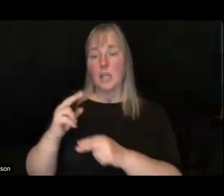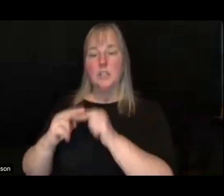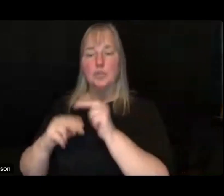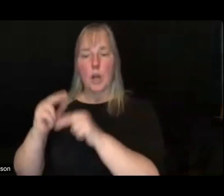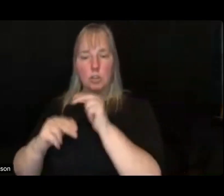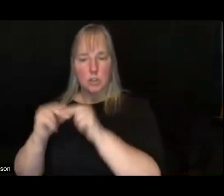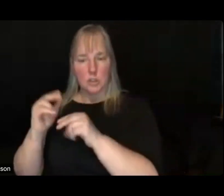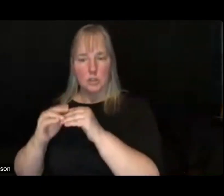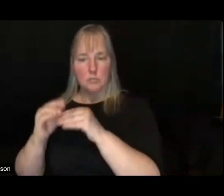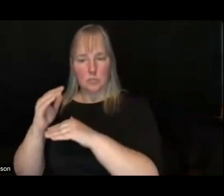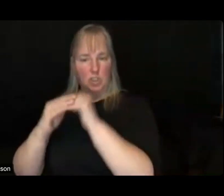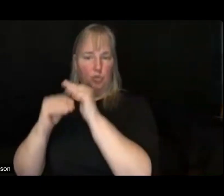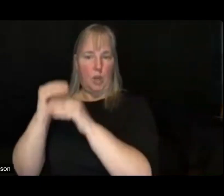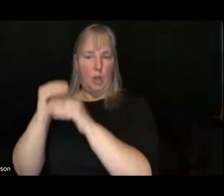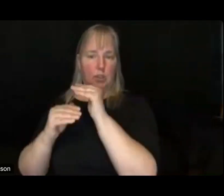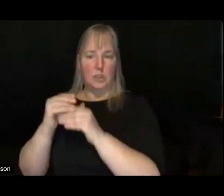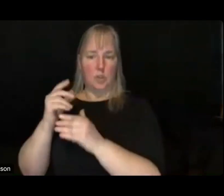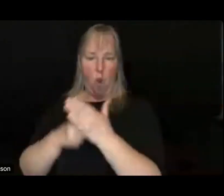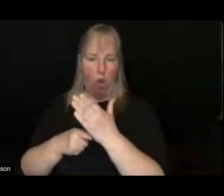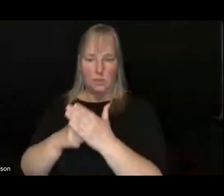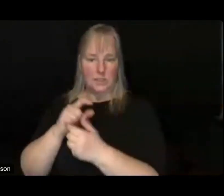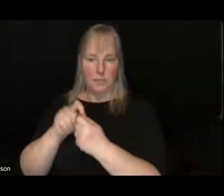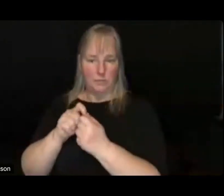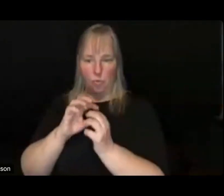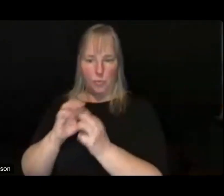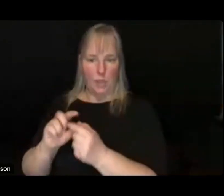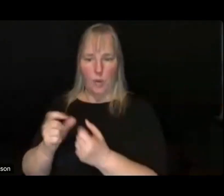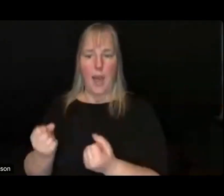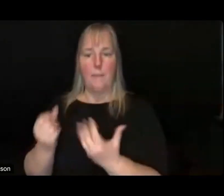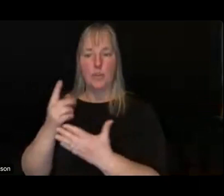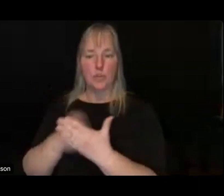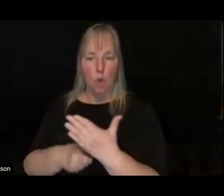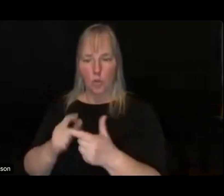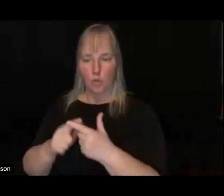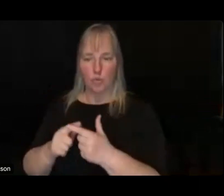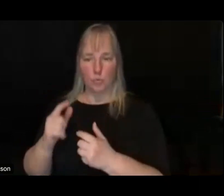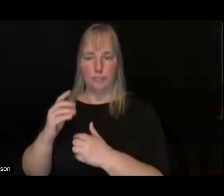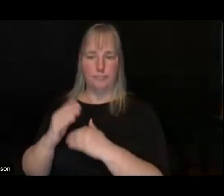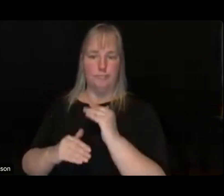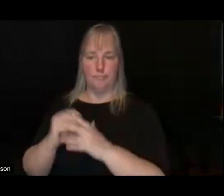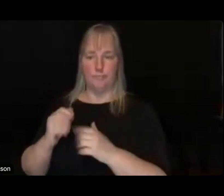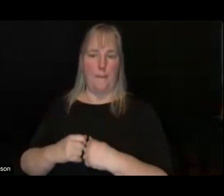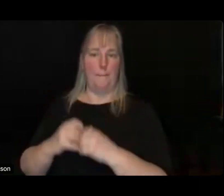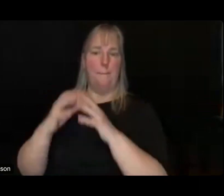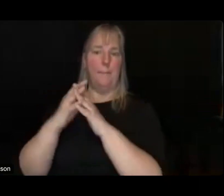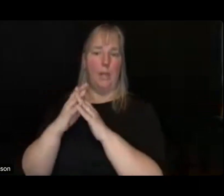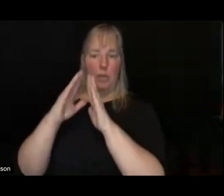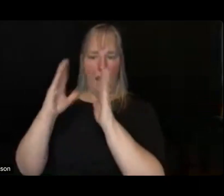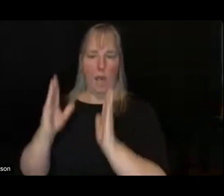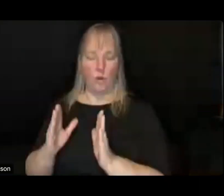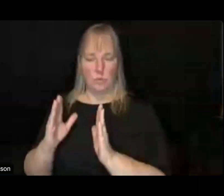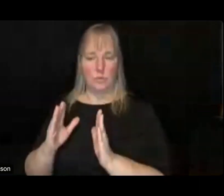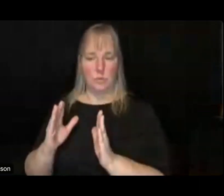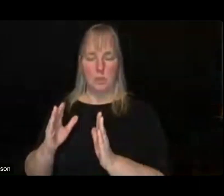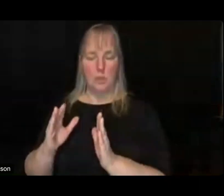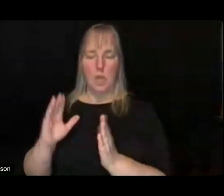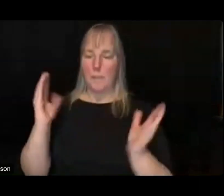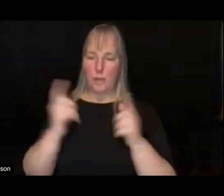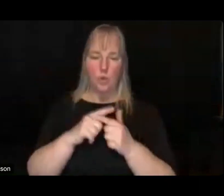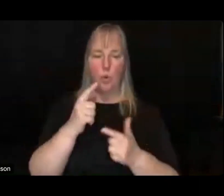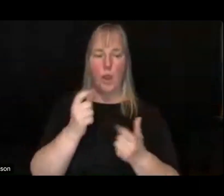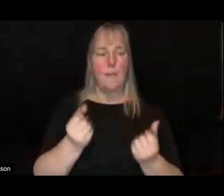to the cost of building the house, as opposed to what are they selling it for? So is there more profit in